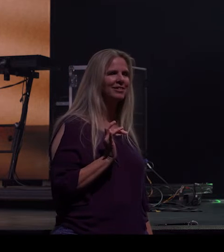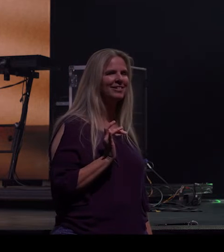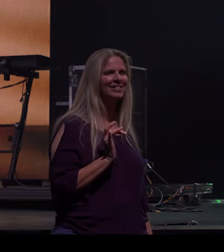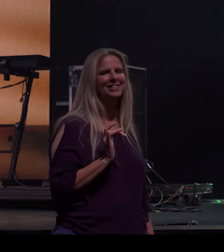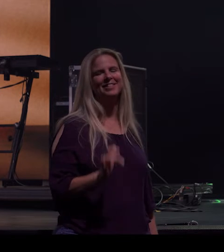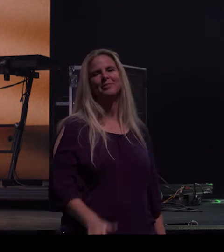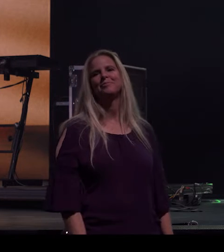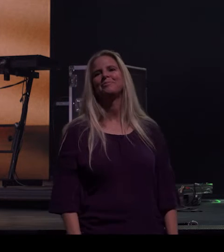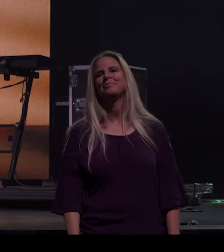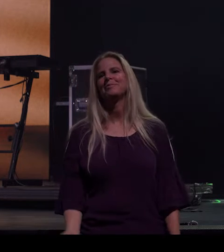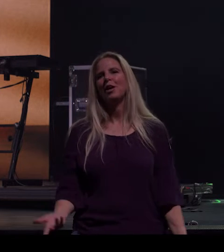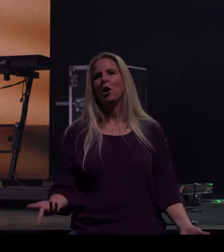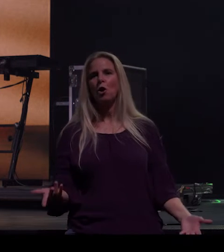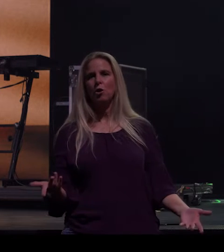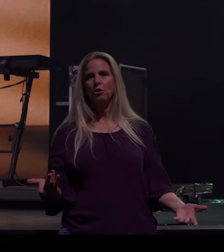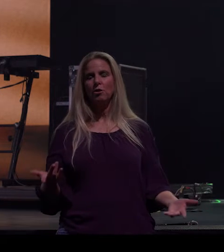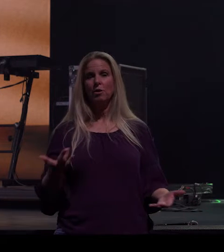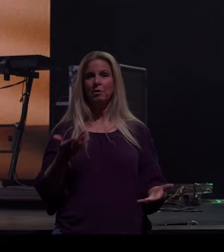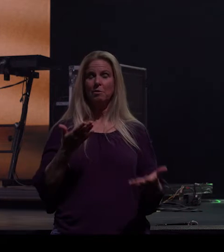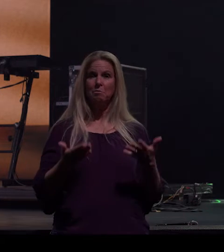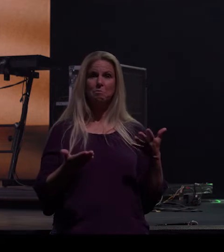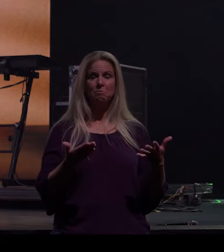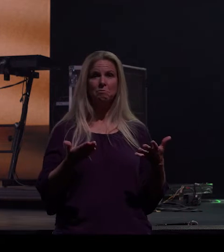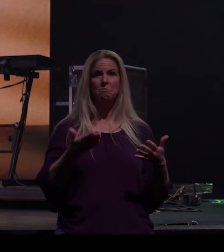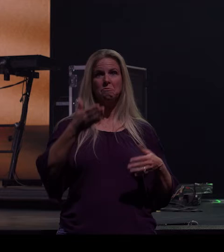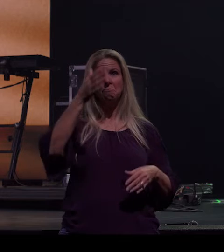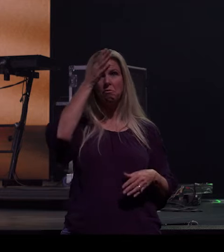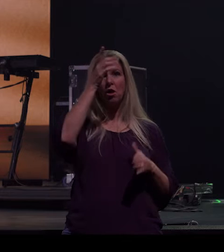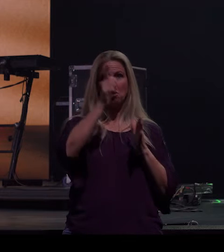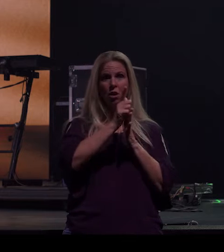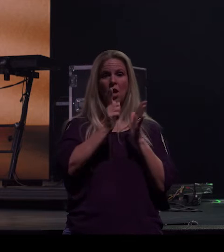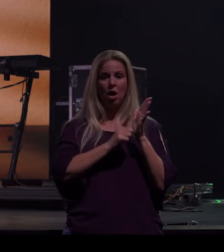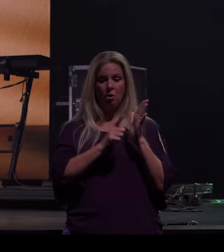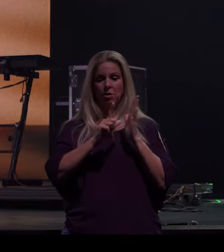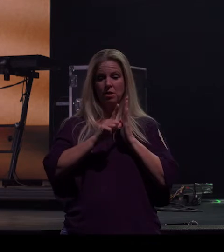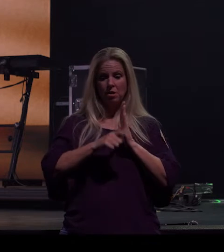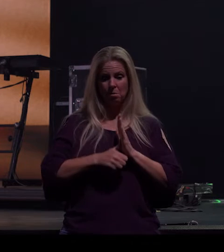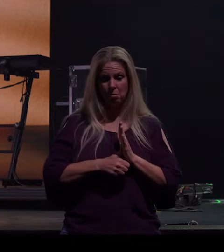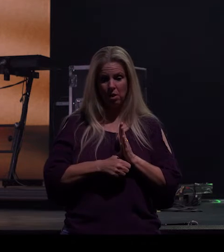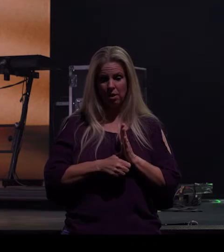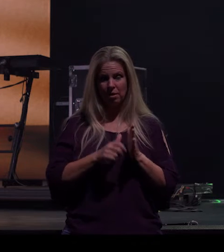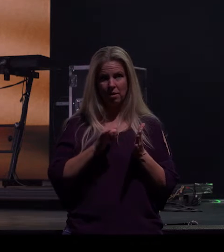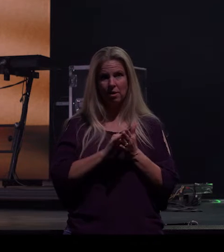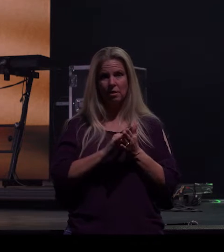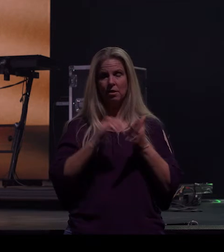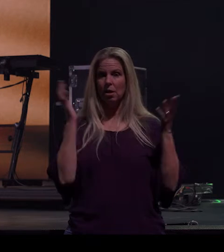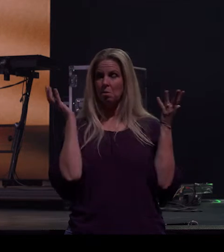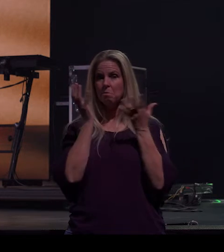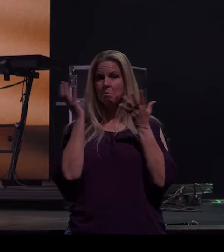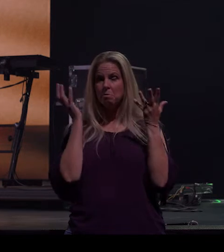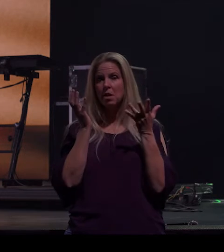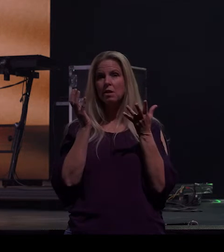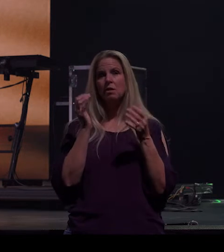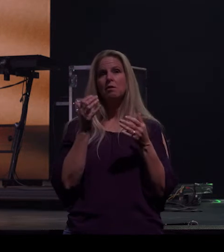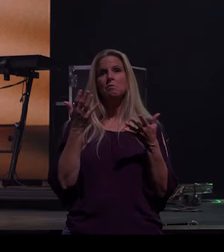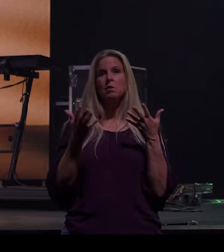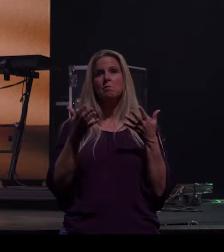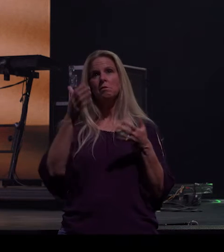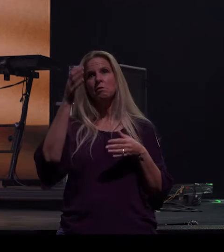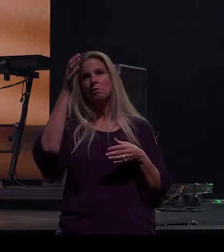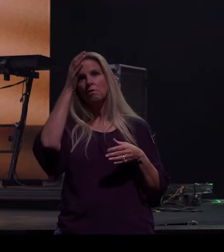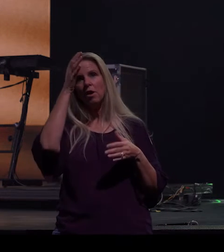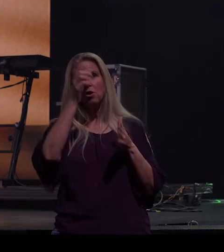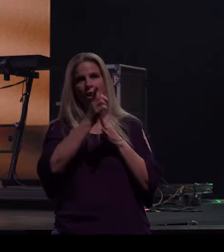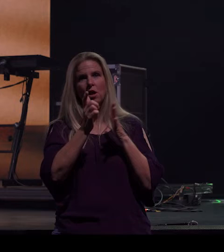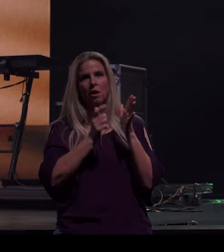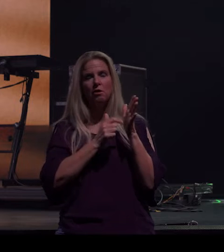Now, I'm sure his father-in-law was impressed. I mean, what God was doing through Moses' life was amazing. And who knows, maybe his father-in-law said, hey, Moses, do you